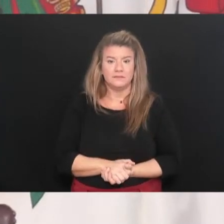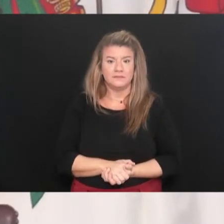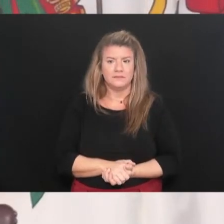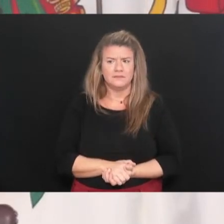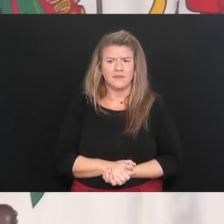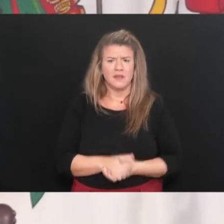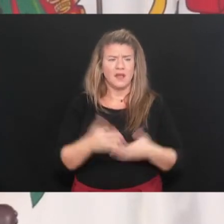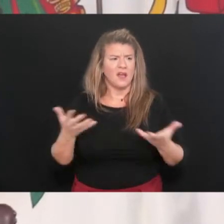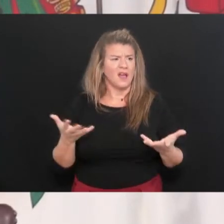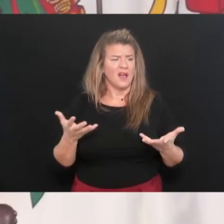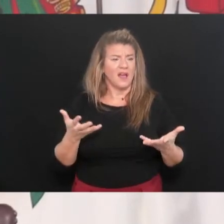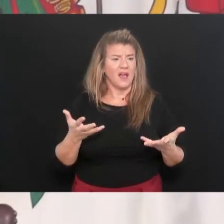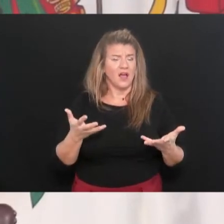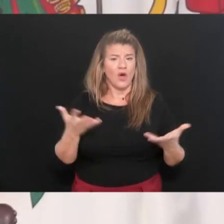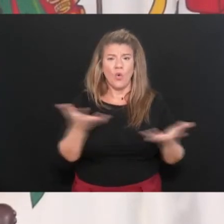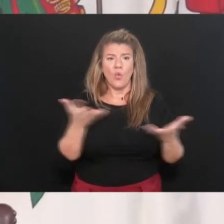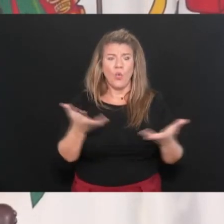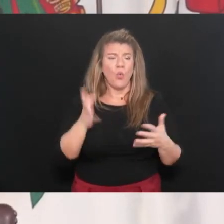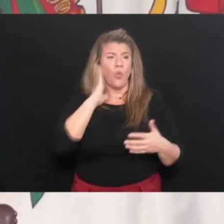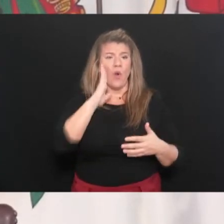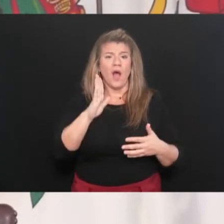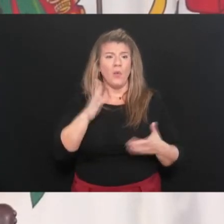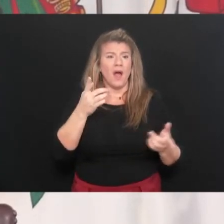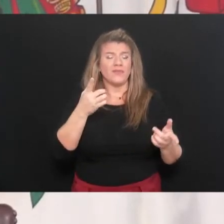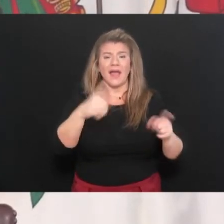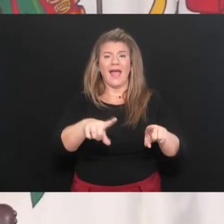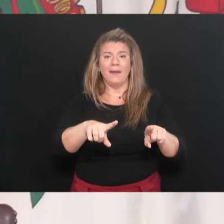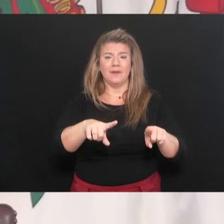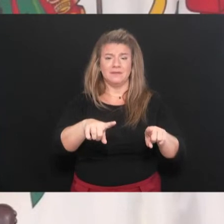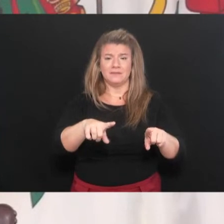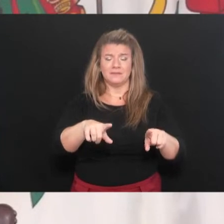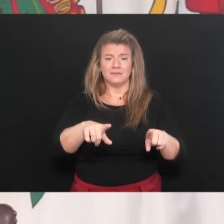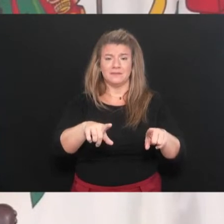What's it going to take? What is it going to take?